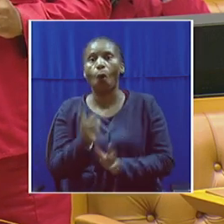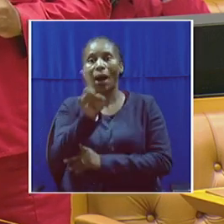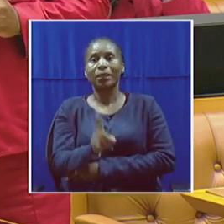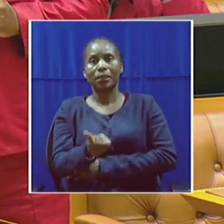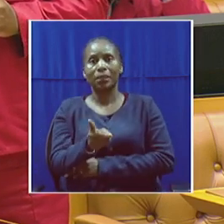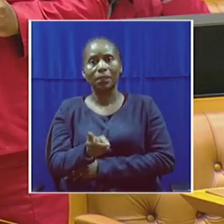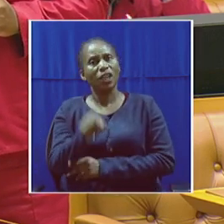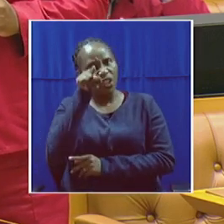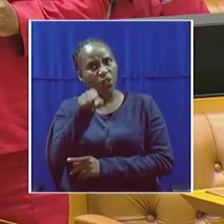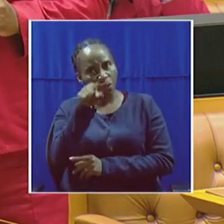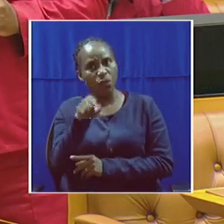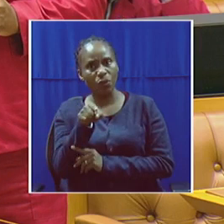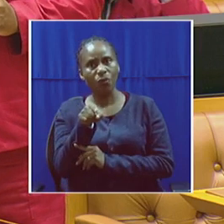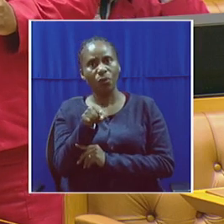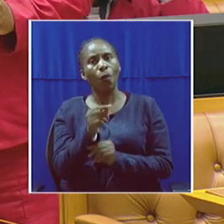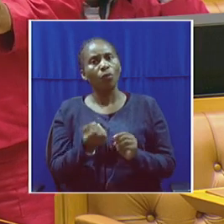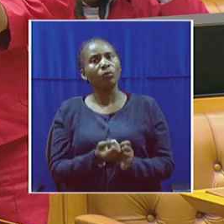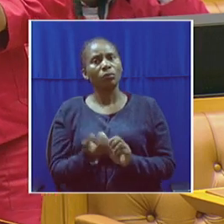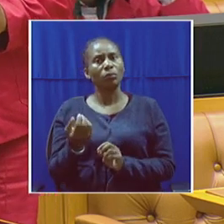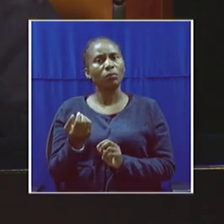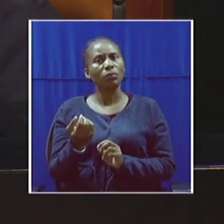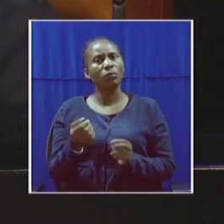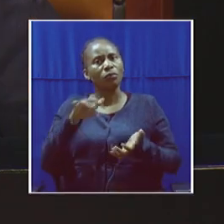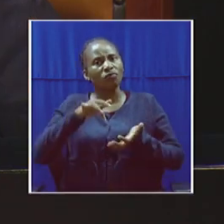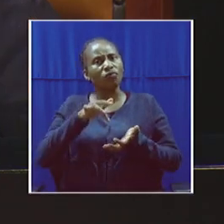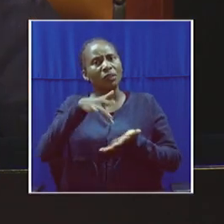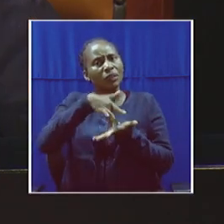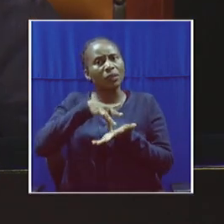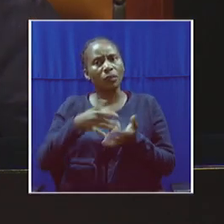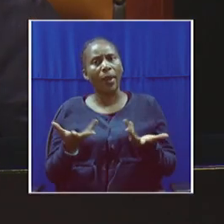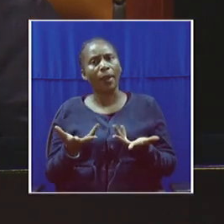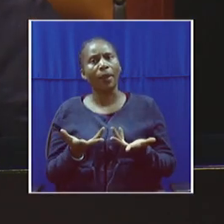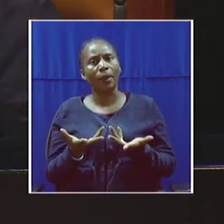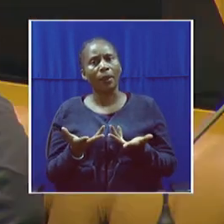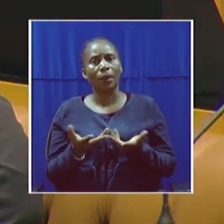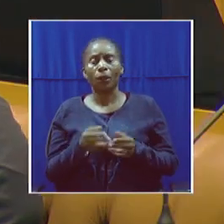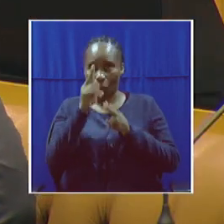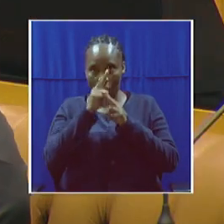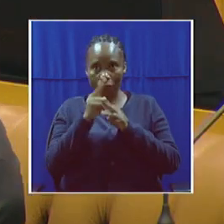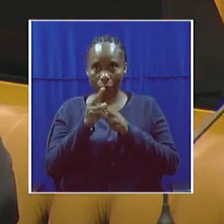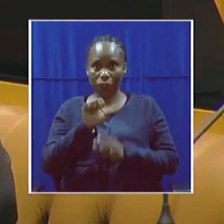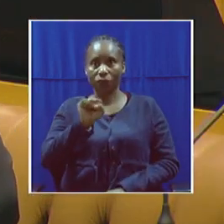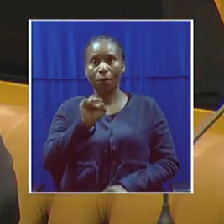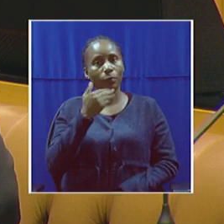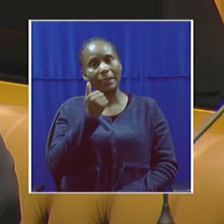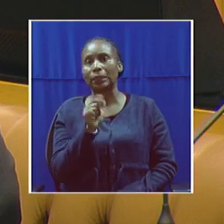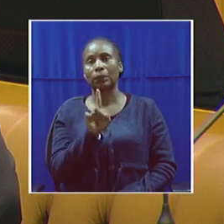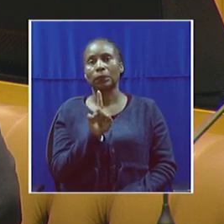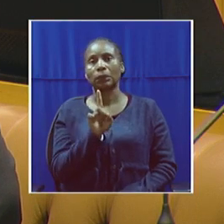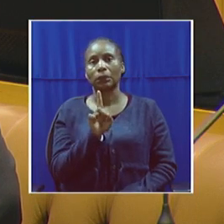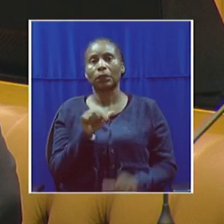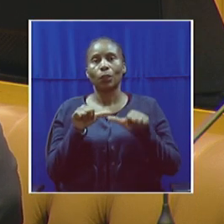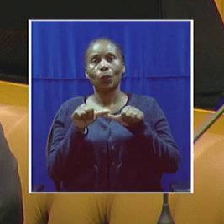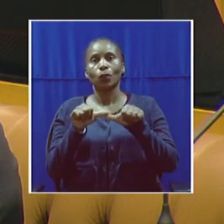of imperialism honorable sh please H can we